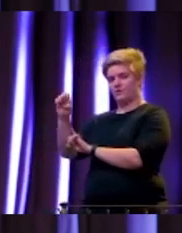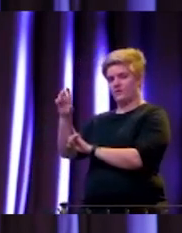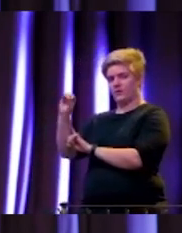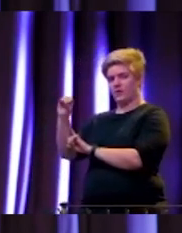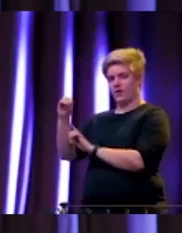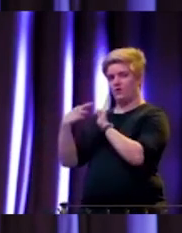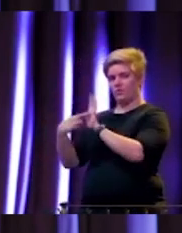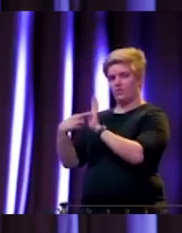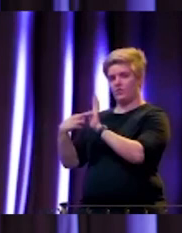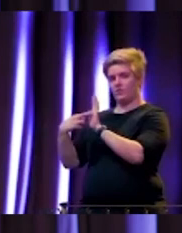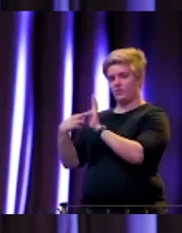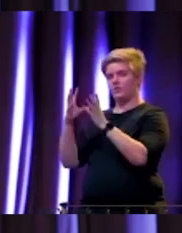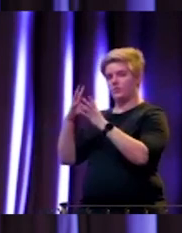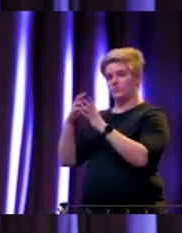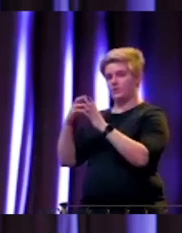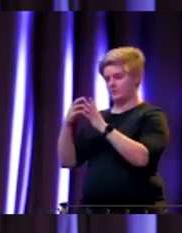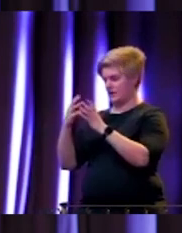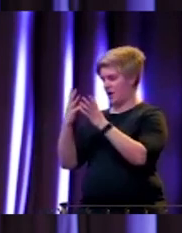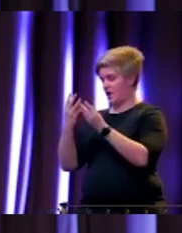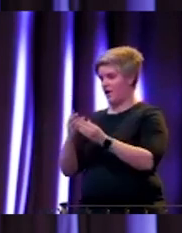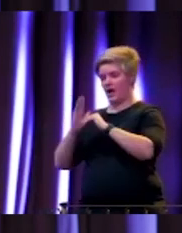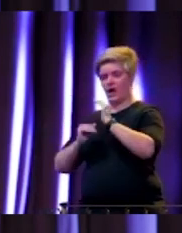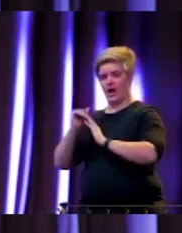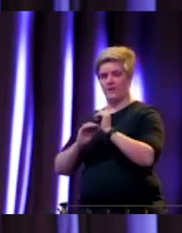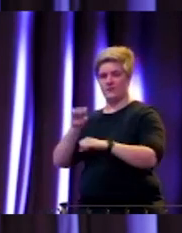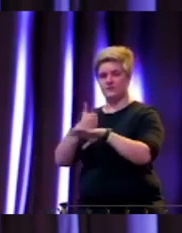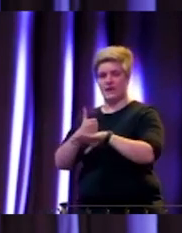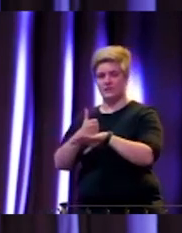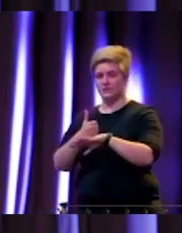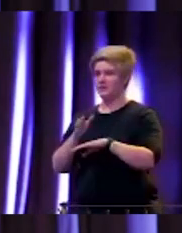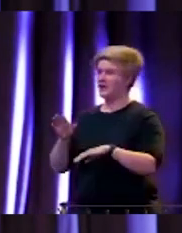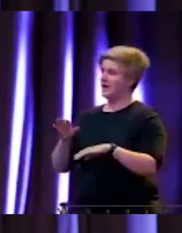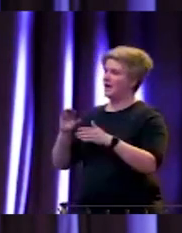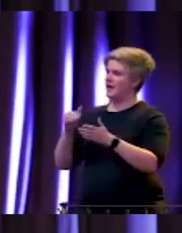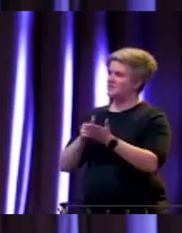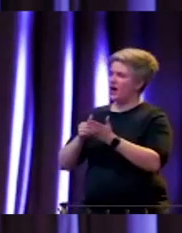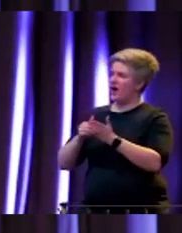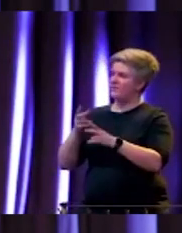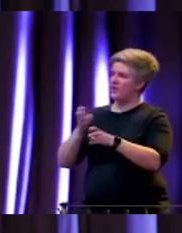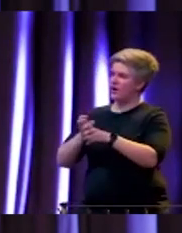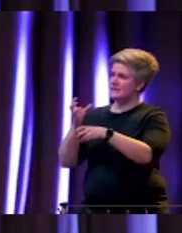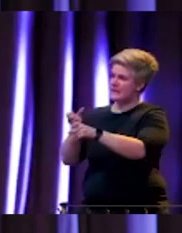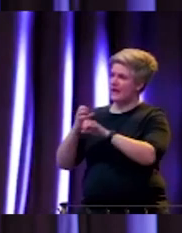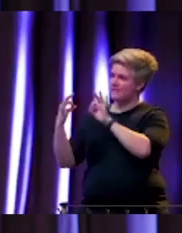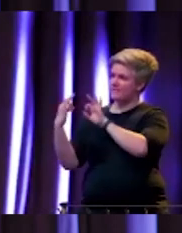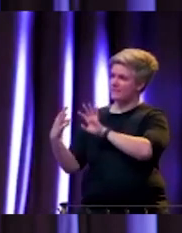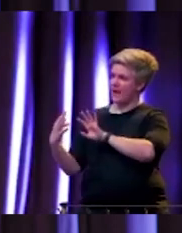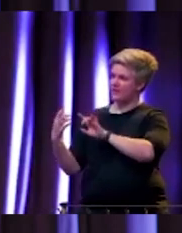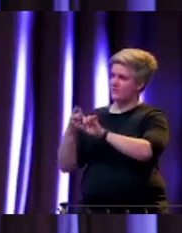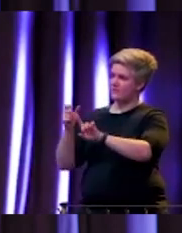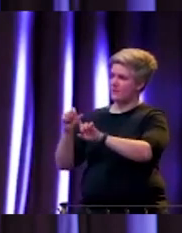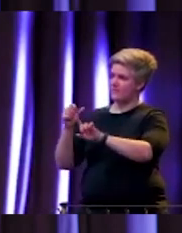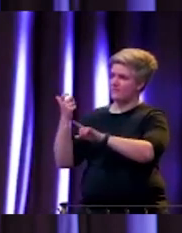Merveau, representing MacArthur-Driehaus Grantee Comfort Station. She says, it's often difficult to receive feedback from foundations